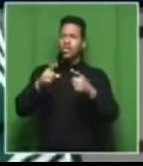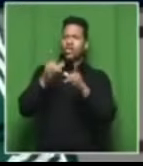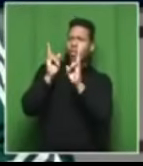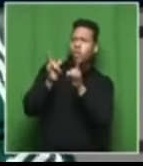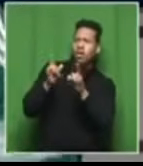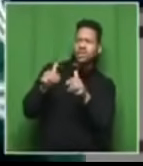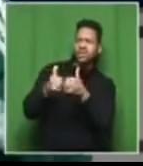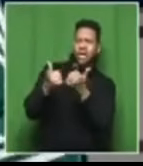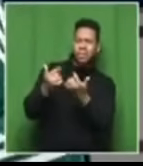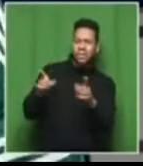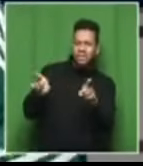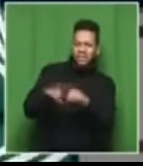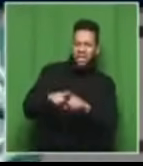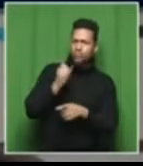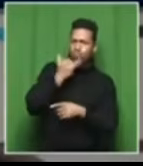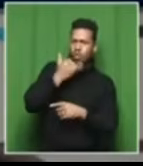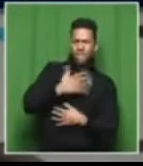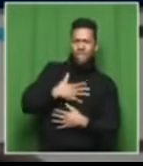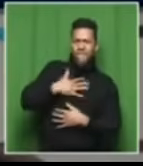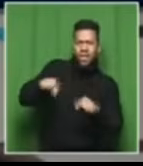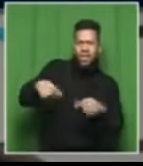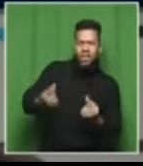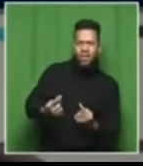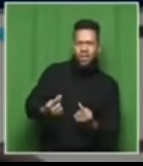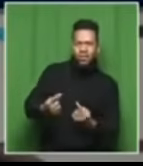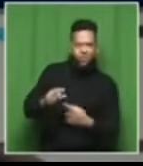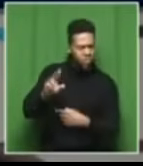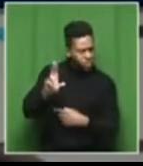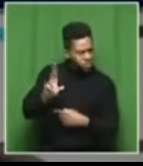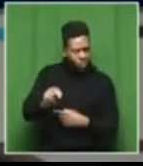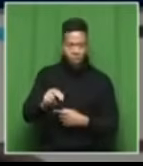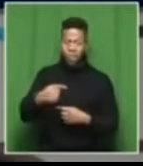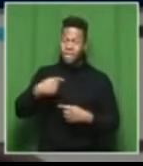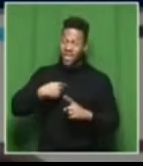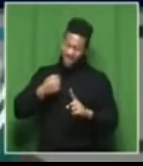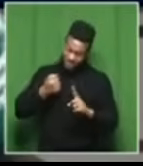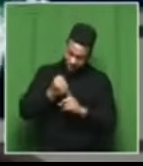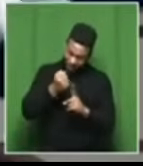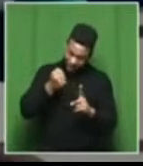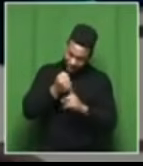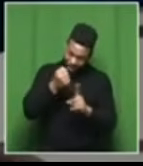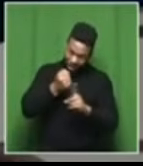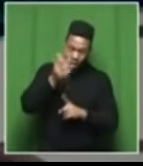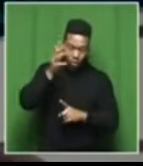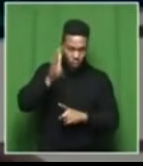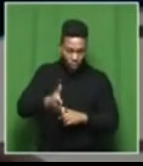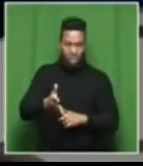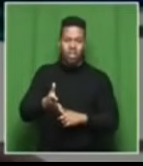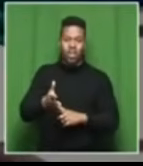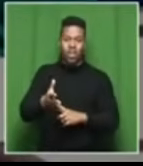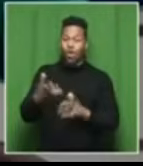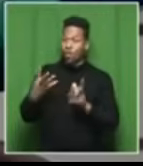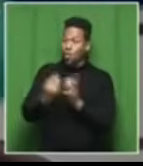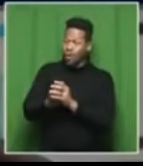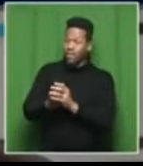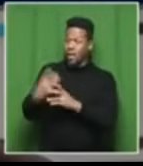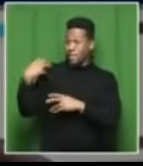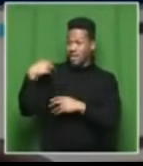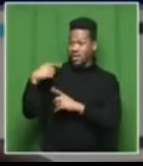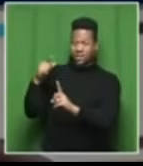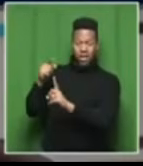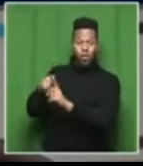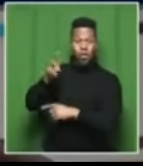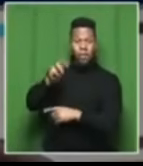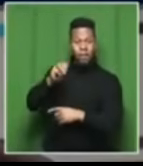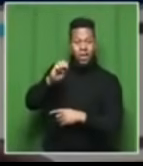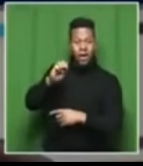joy that we are having? No. I'm going to fight this thing. The minister, Maseko, has said, you know what, I'm with you in this